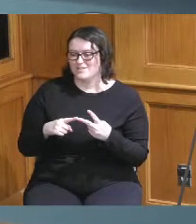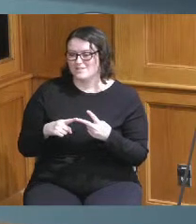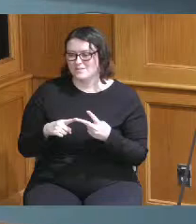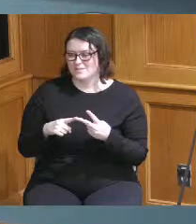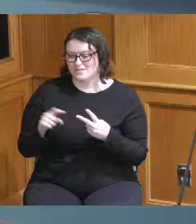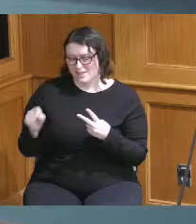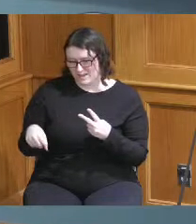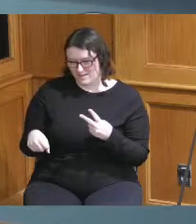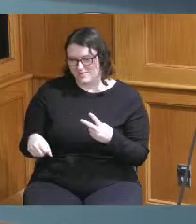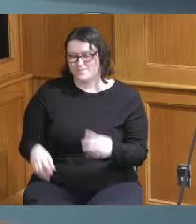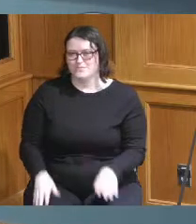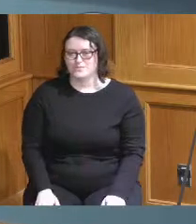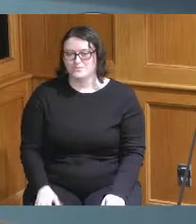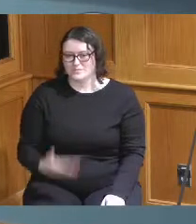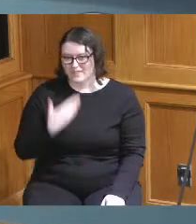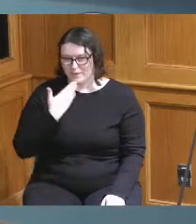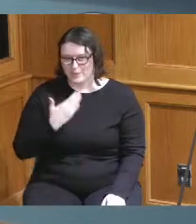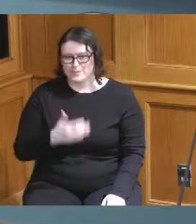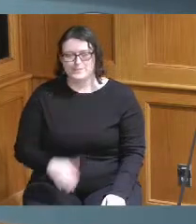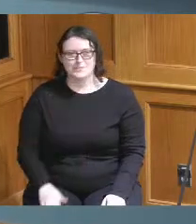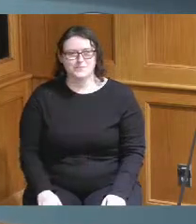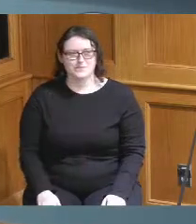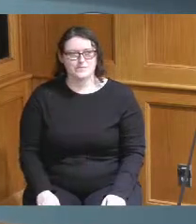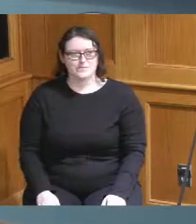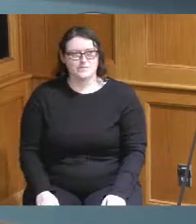Commissioner Summer Dumas? Yes. Thank you.